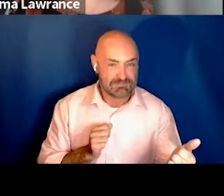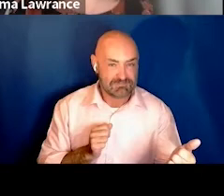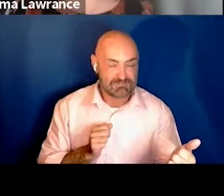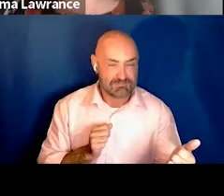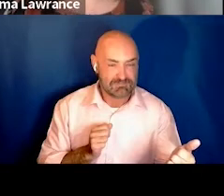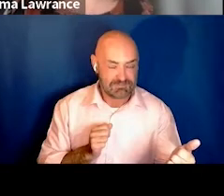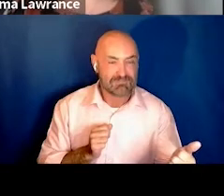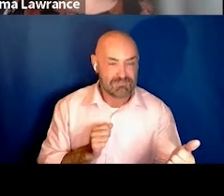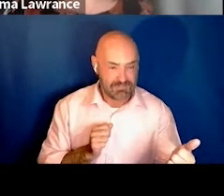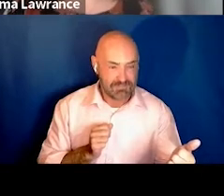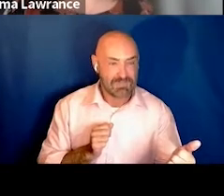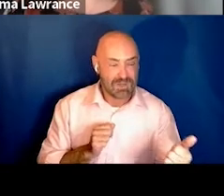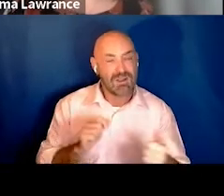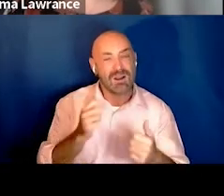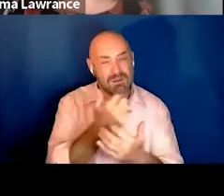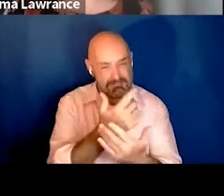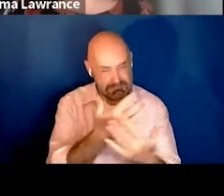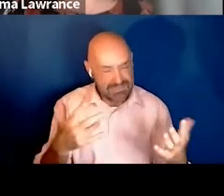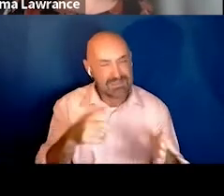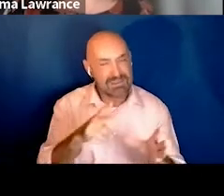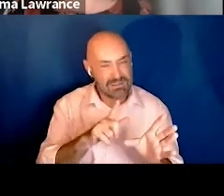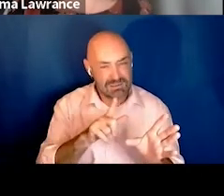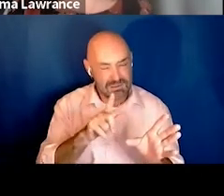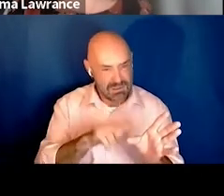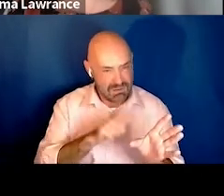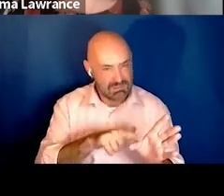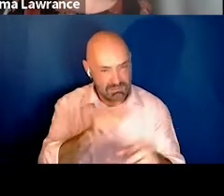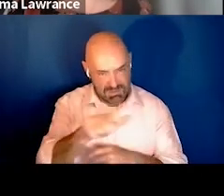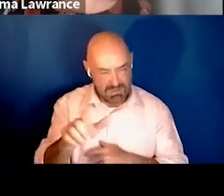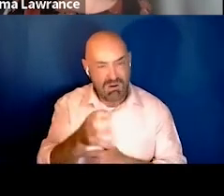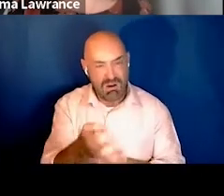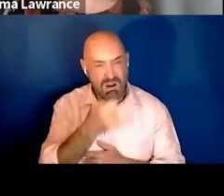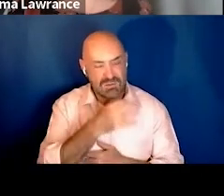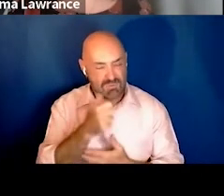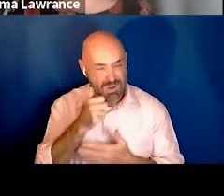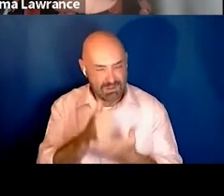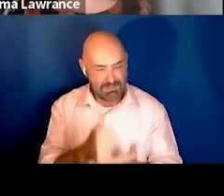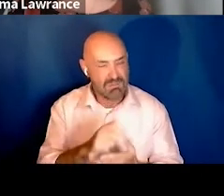ask for help, many of whom are not accessing traditional services.